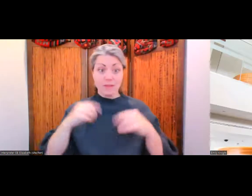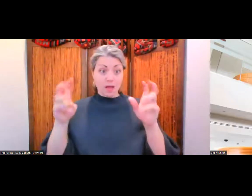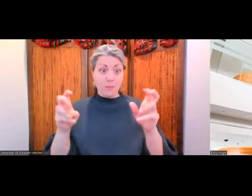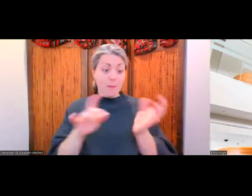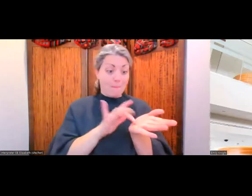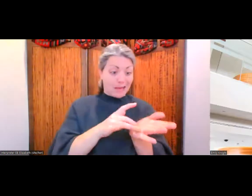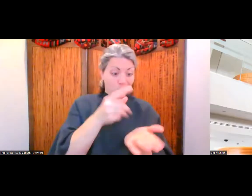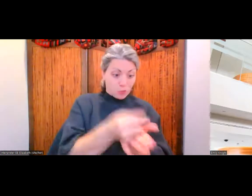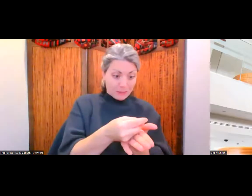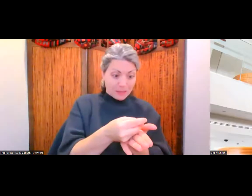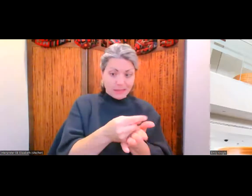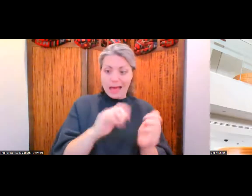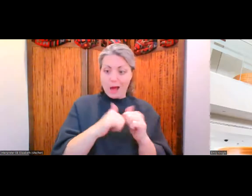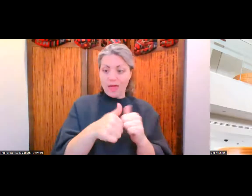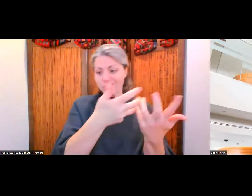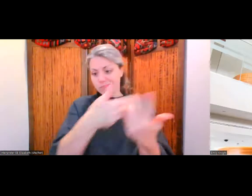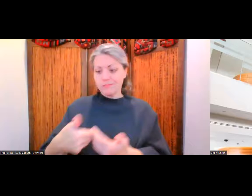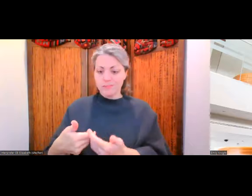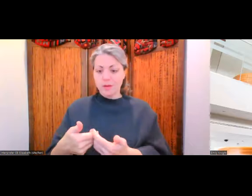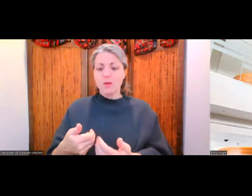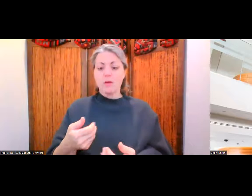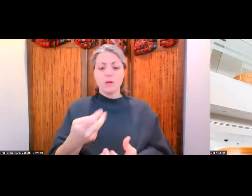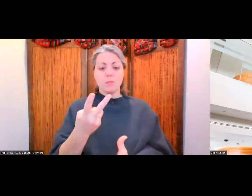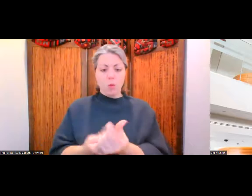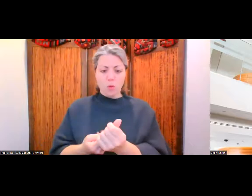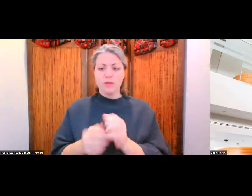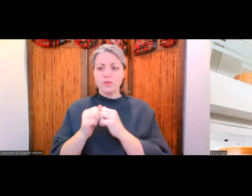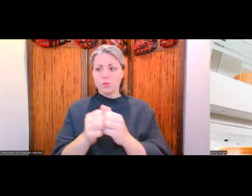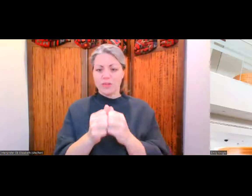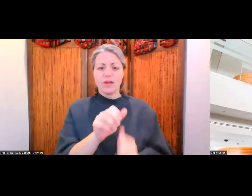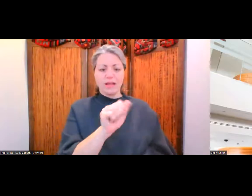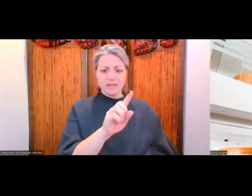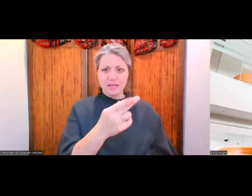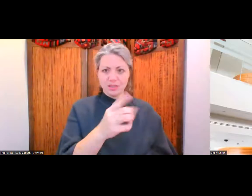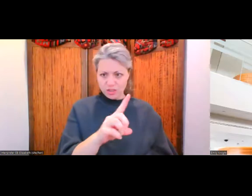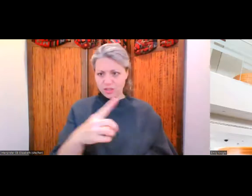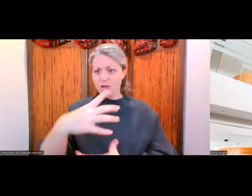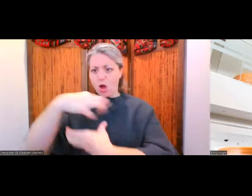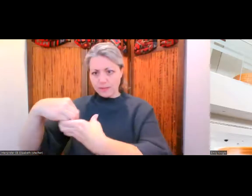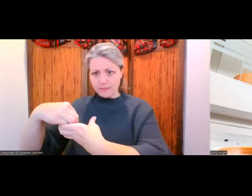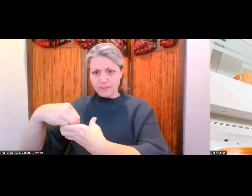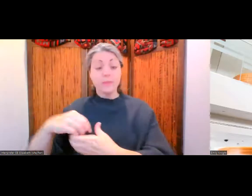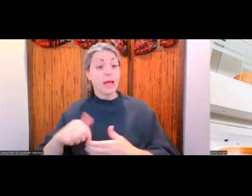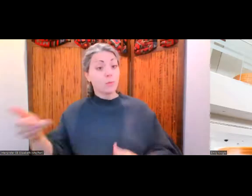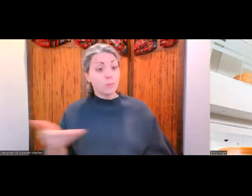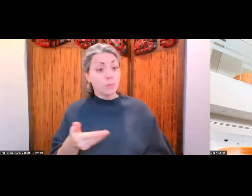implications for ADHD and autism. And so with that, I'd like to introduce Patricia Corbett-Dick. She's a faculty member